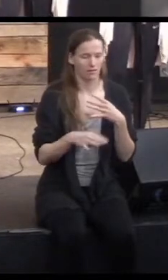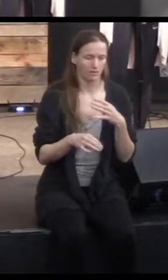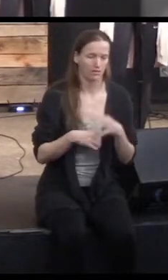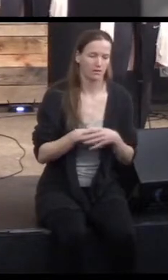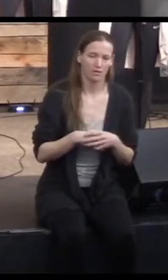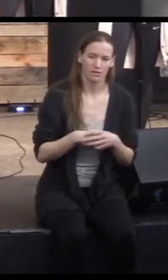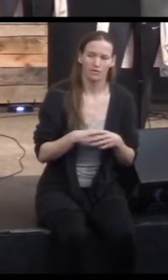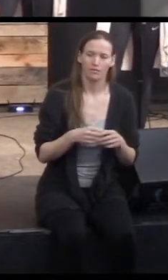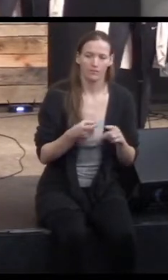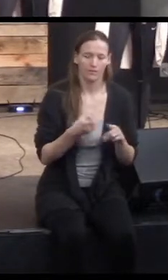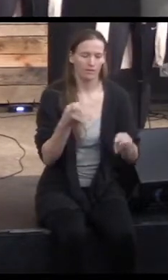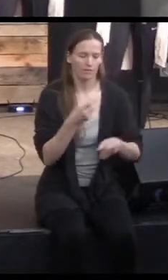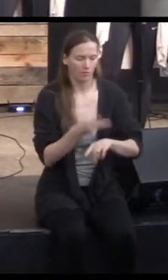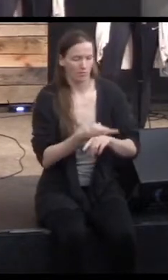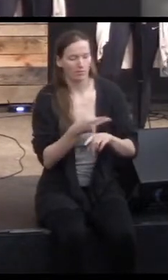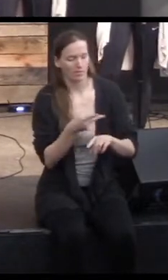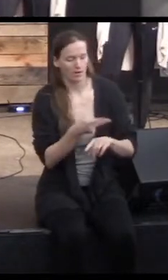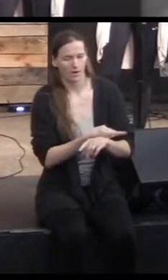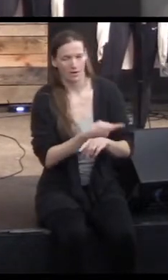in the blood